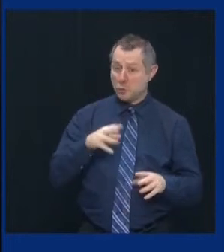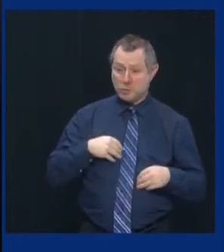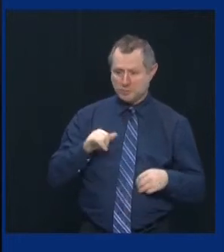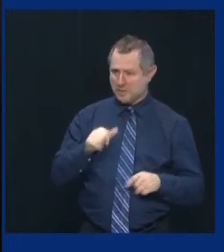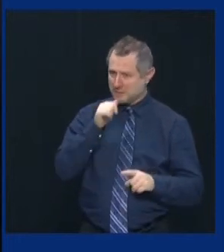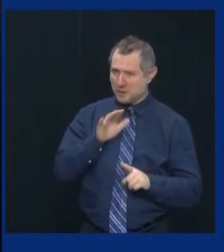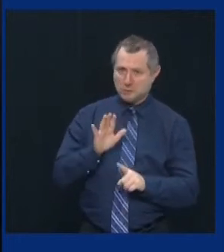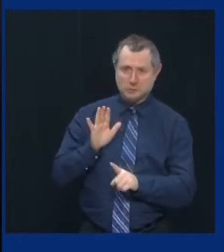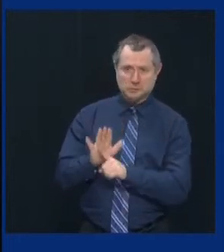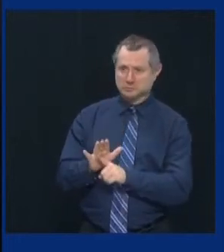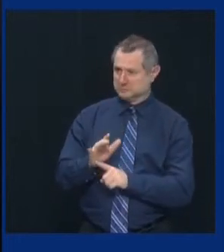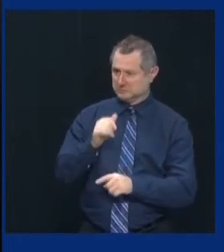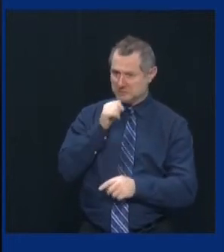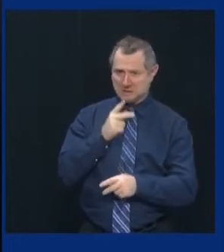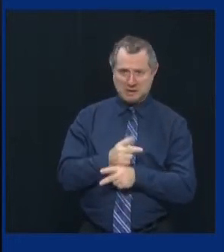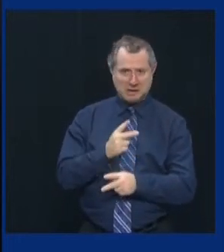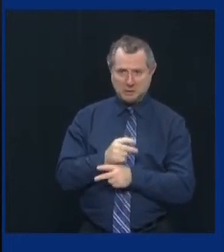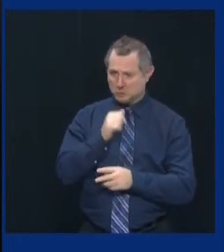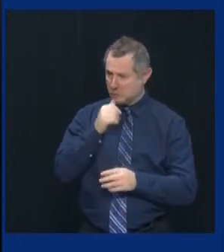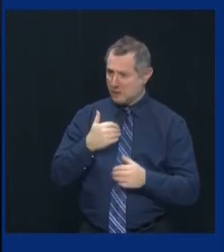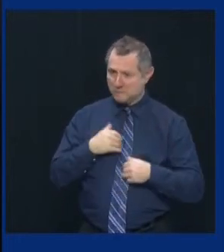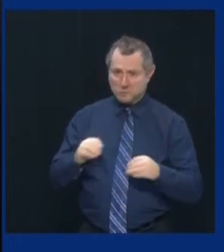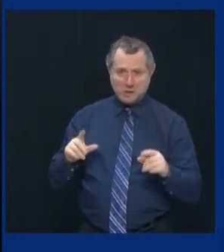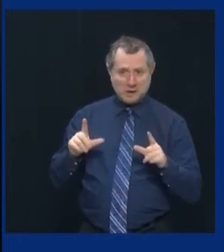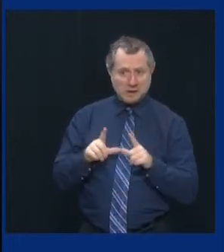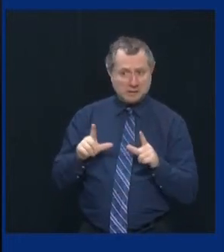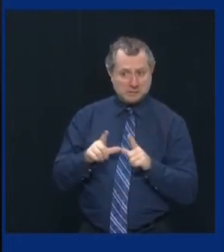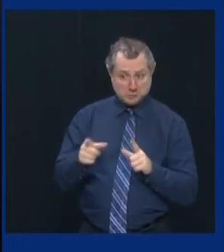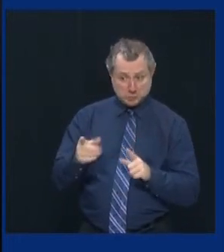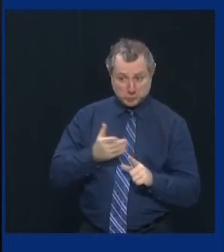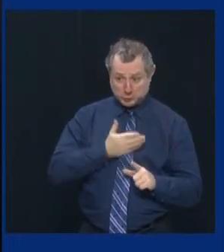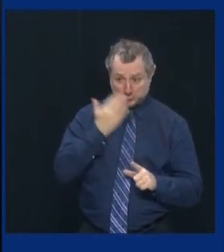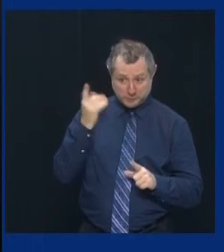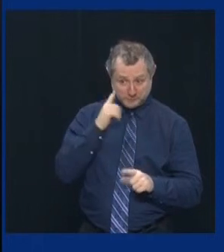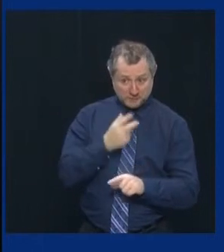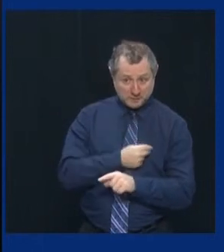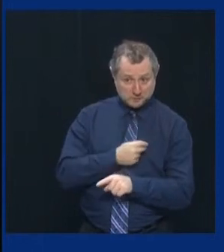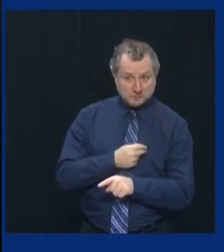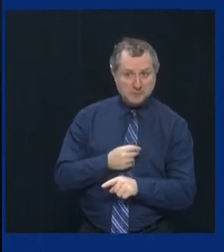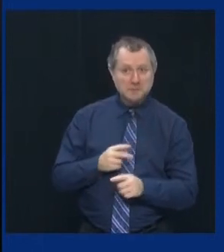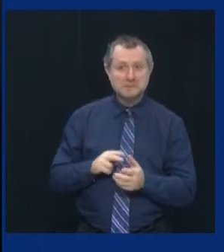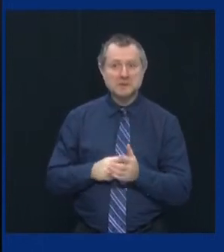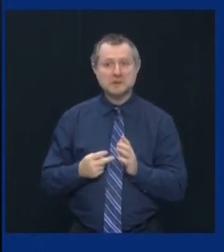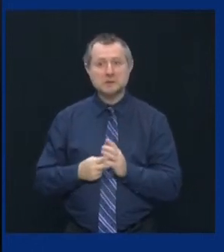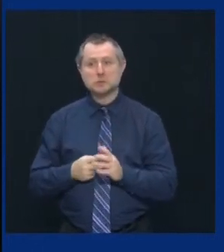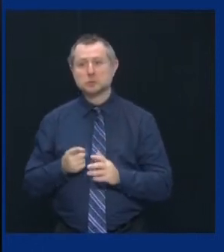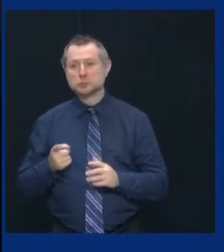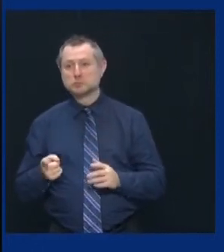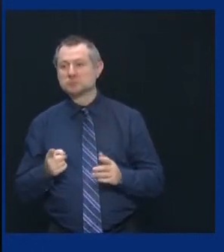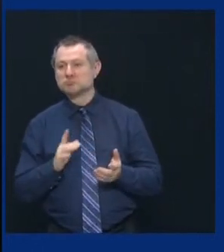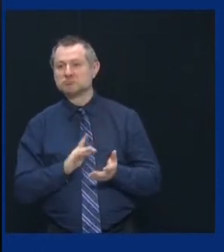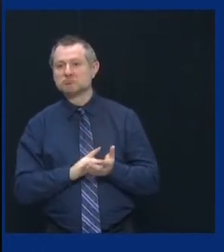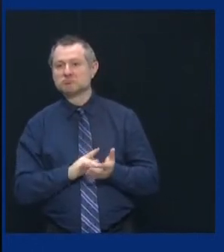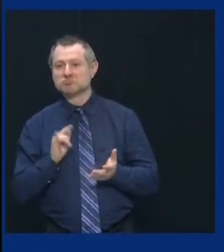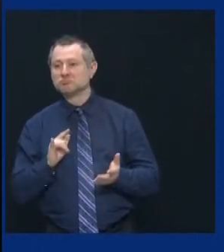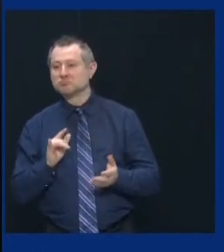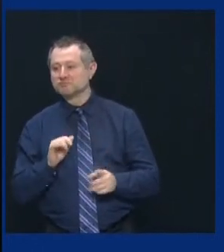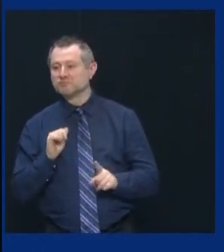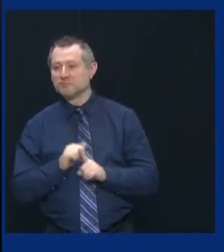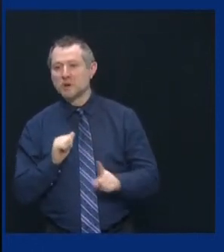no SIF licensed community health care facility, then you defrauded the Department of Health,